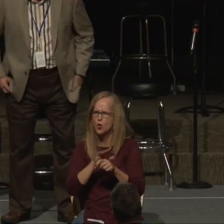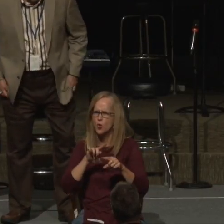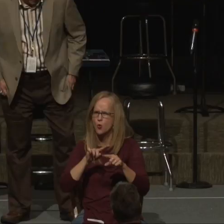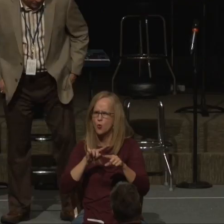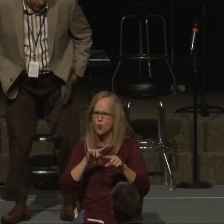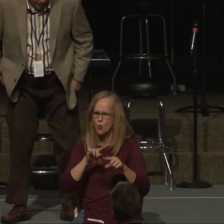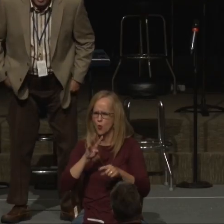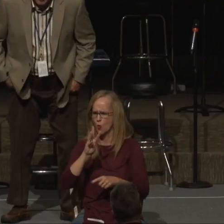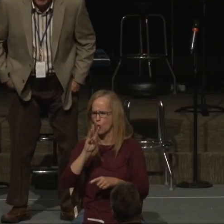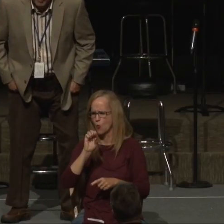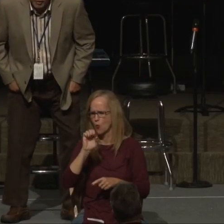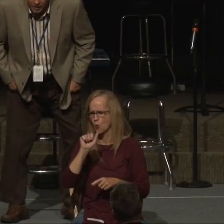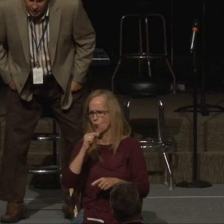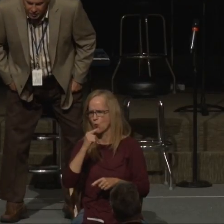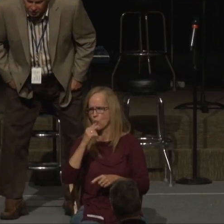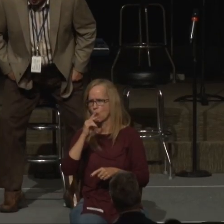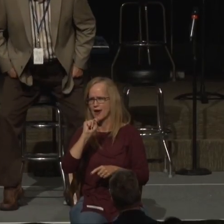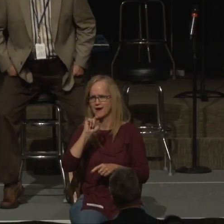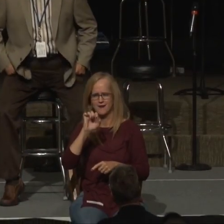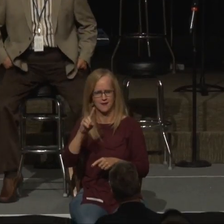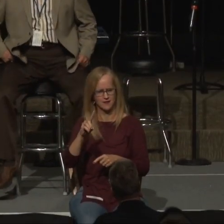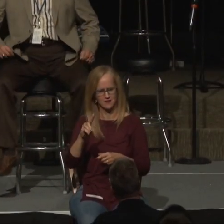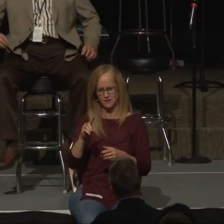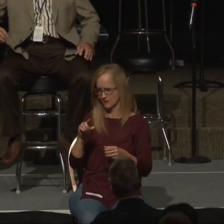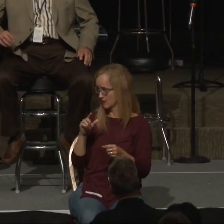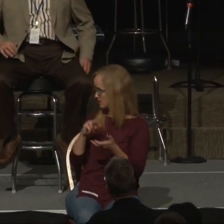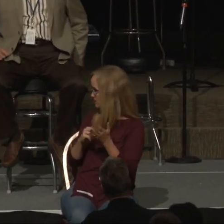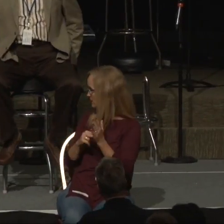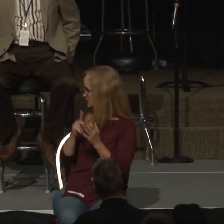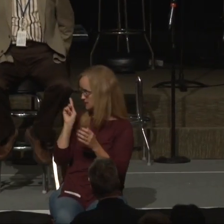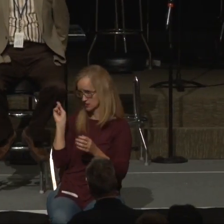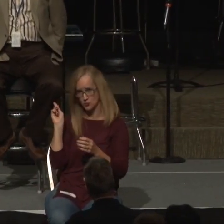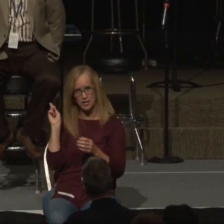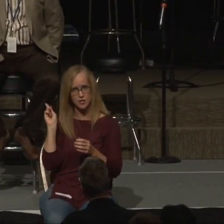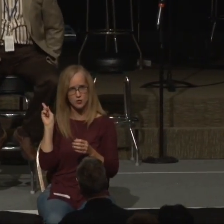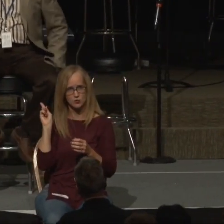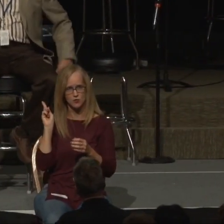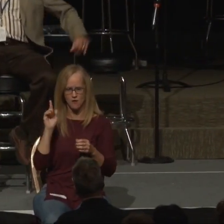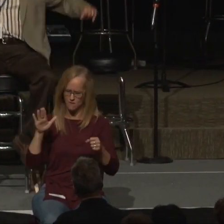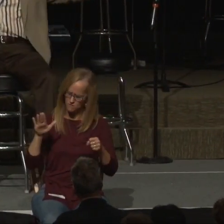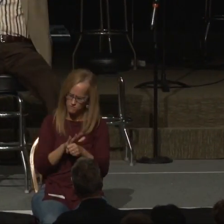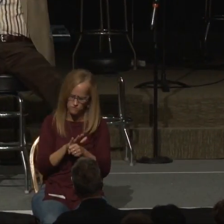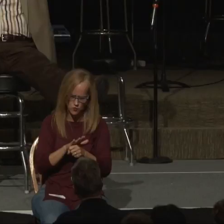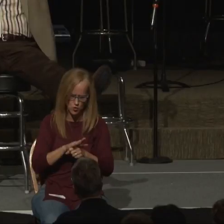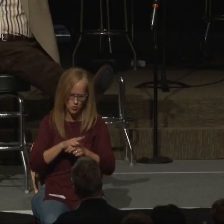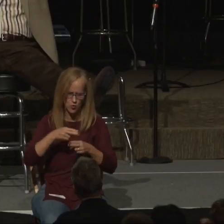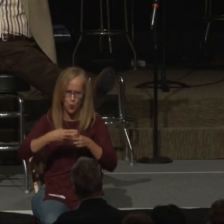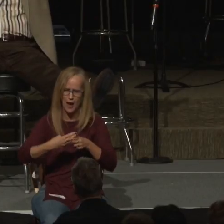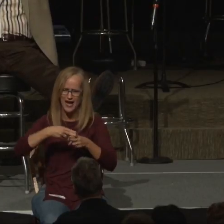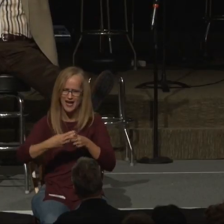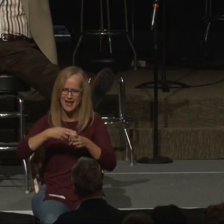here's what I mean. I'm going to illustrate it for you. So full-weighted is this right here. This is full-weighted.